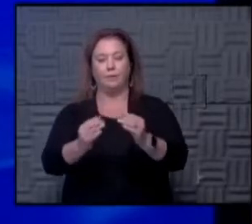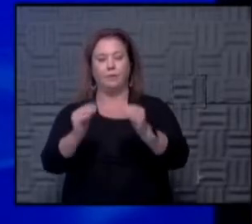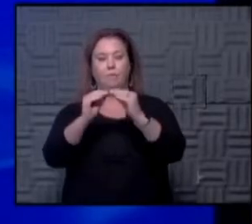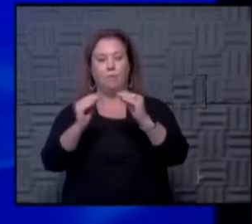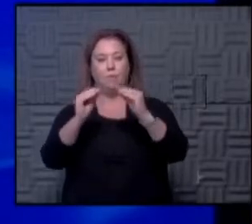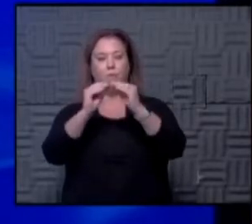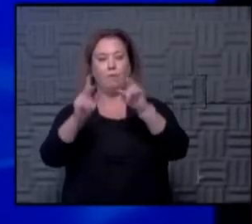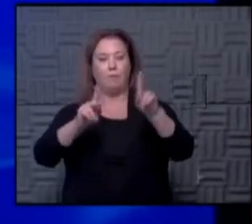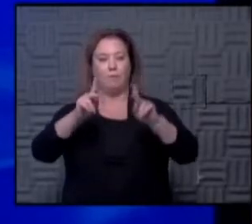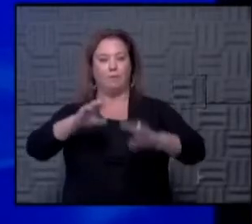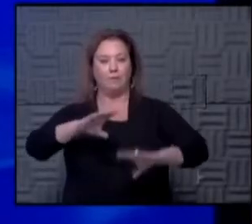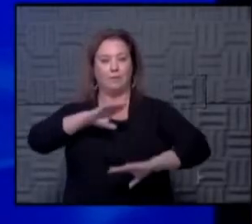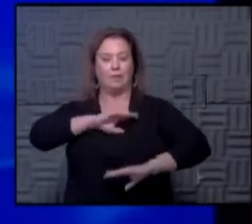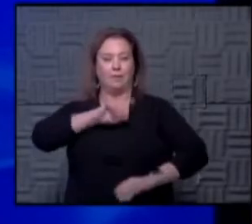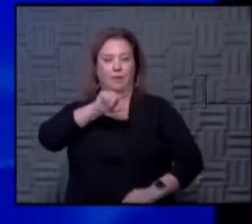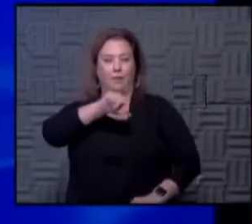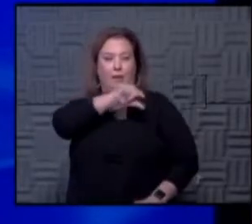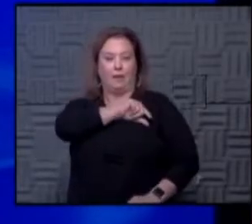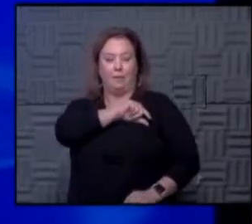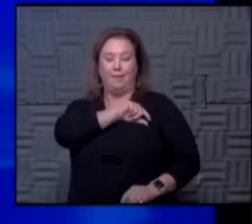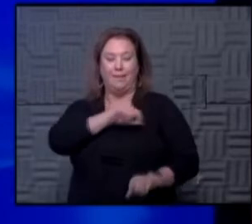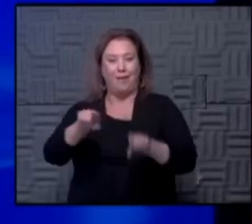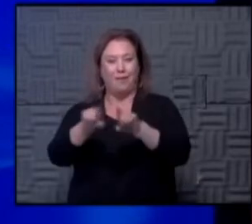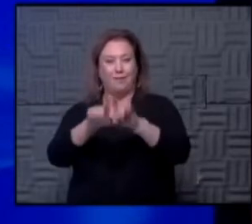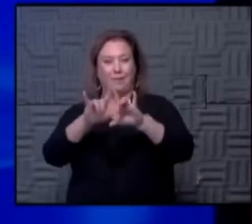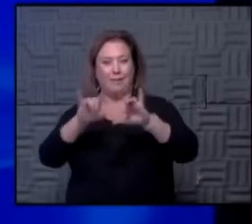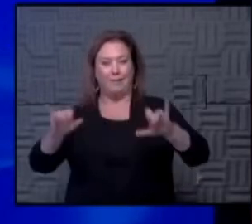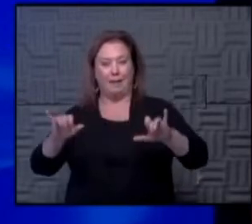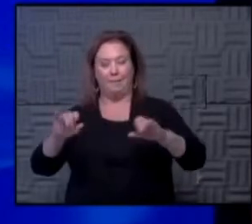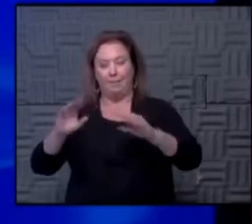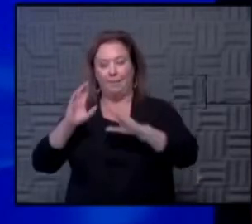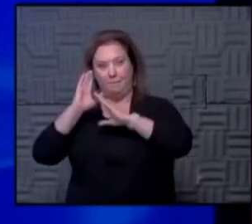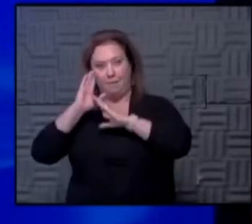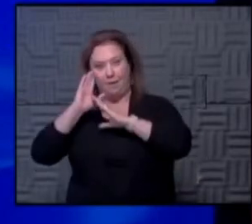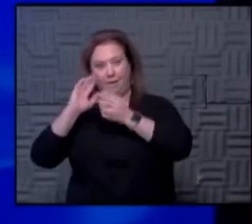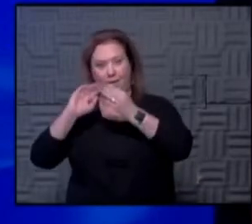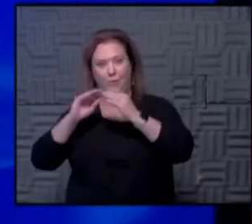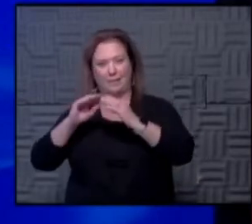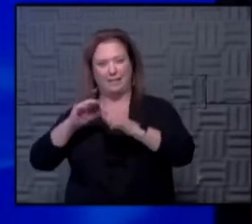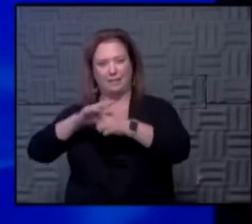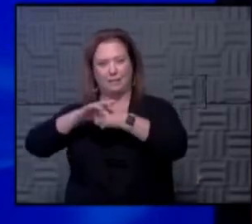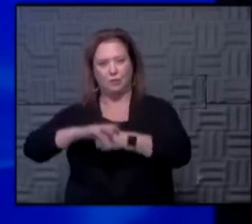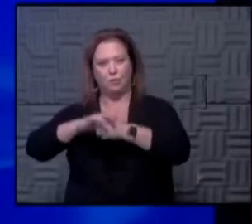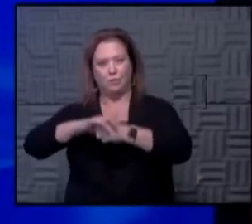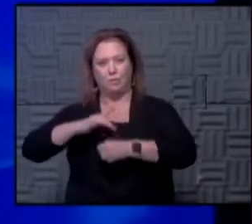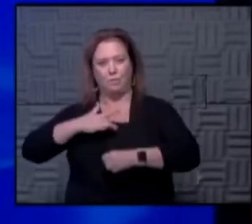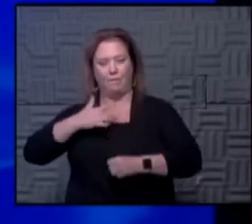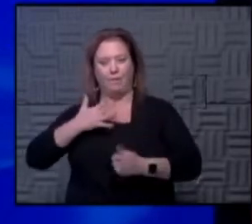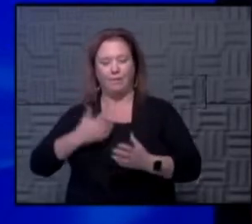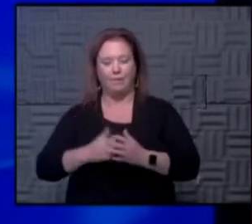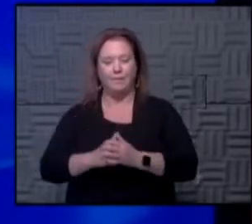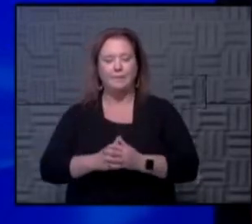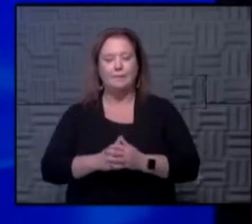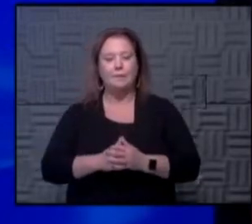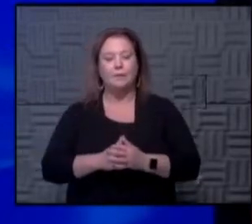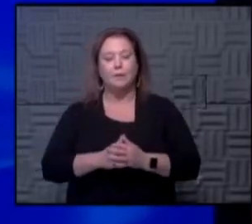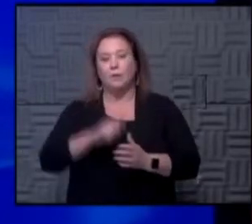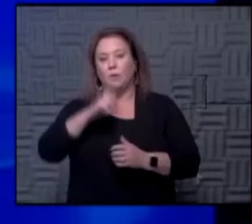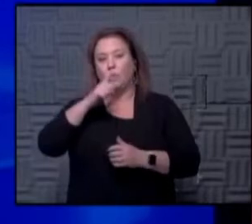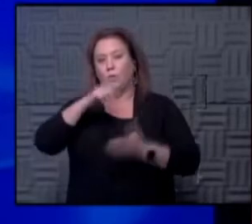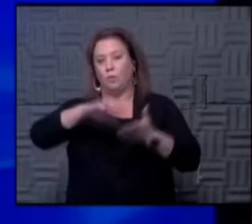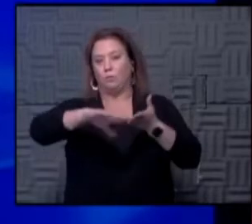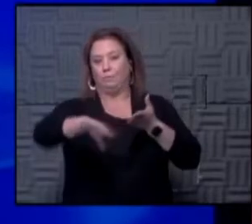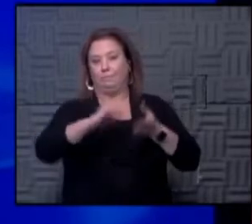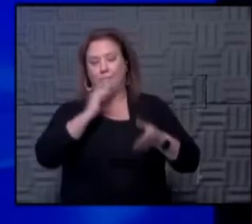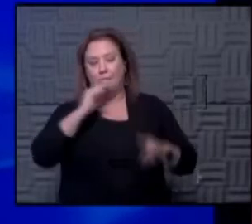those criteria, but the same number of beds is part of our part of the tension we're feeling around capacity. As far as who goes